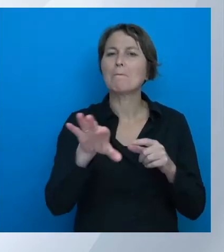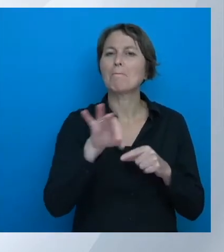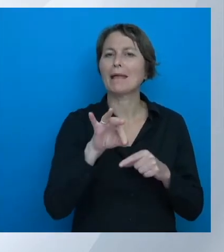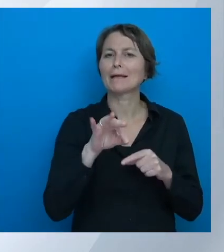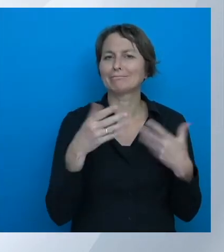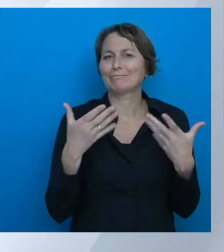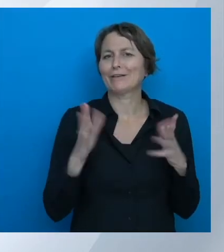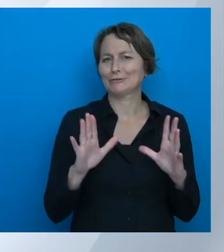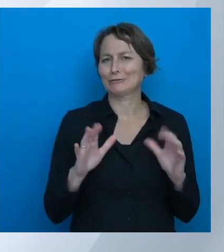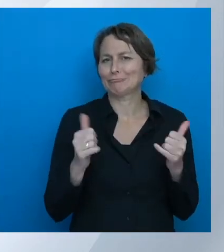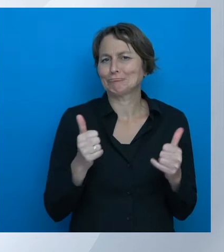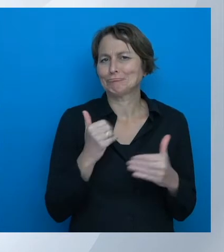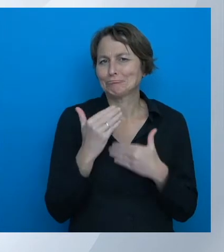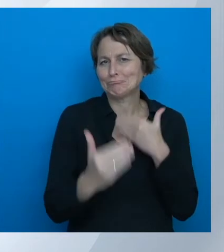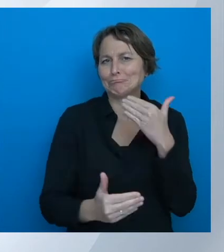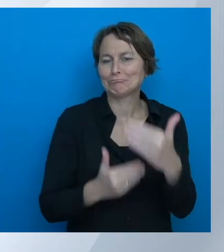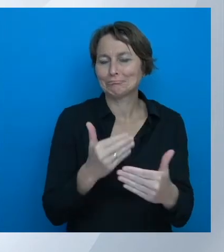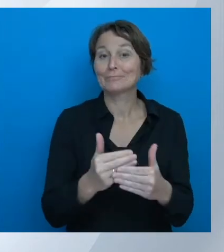again, review and create this,